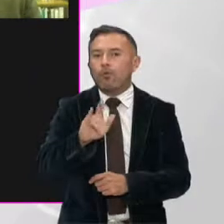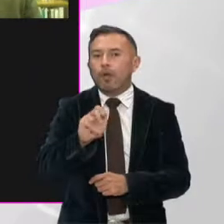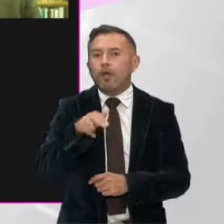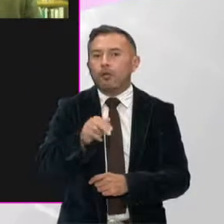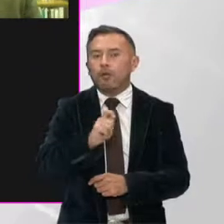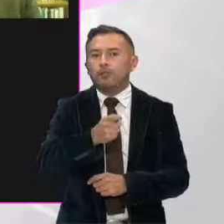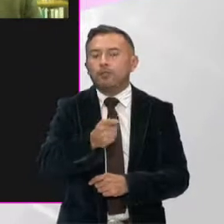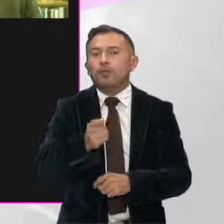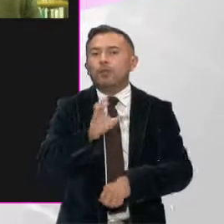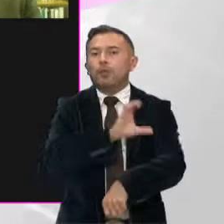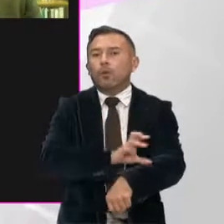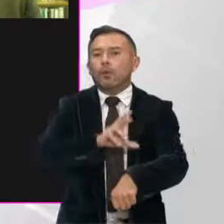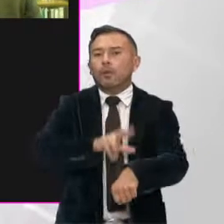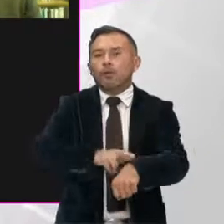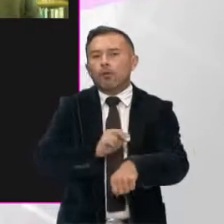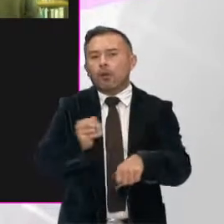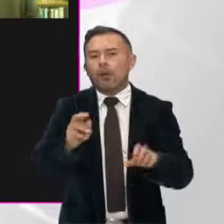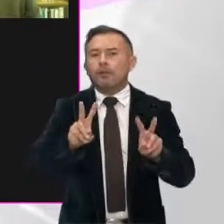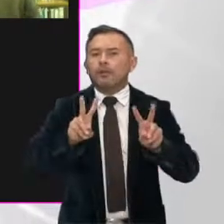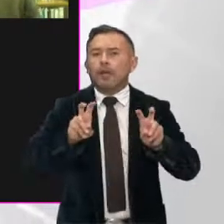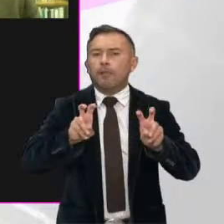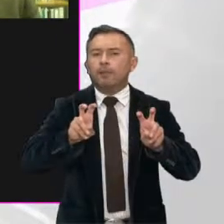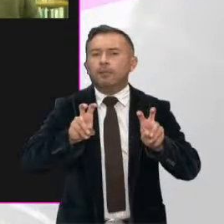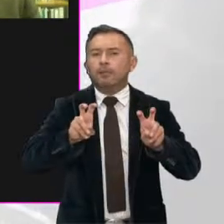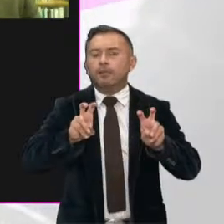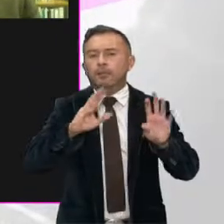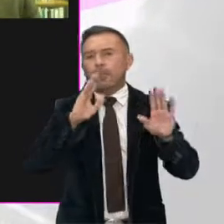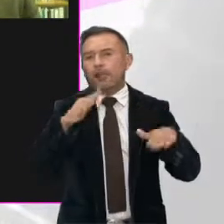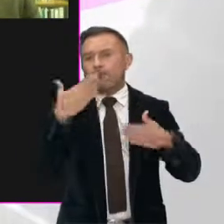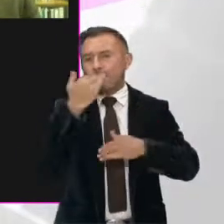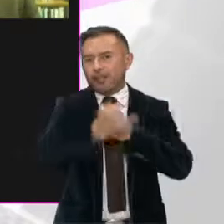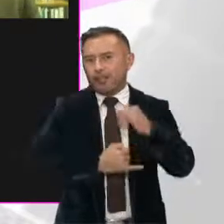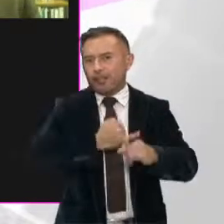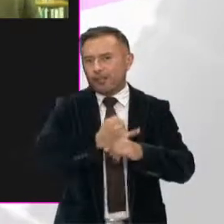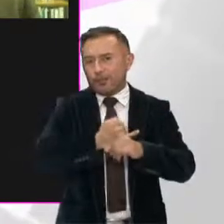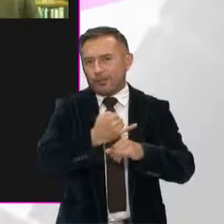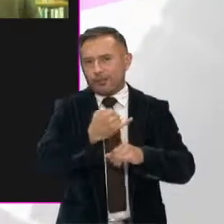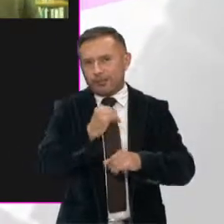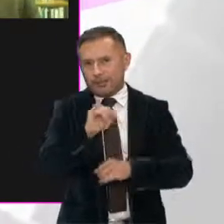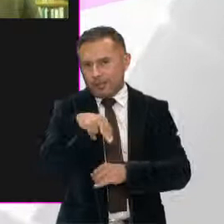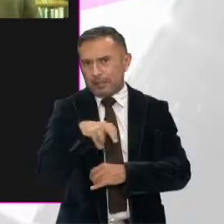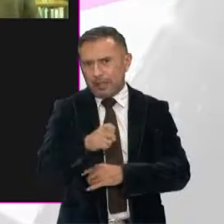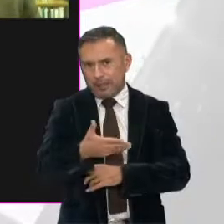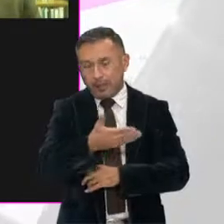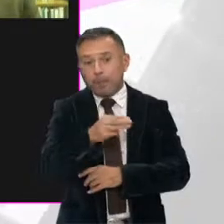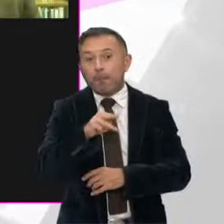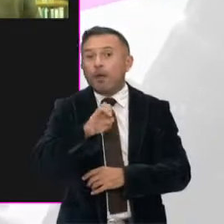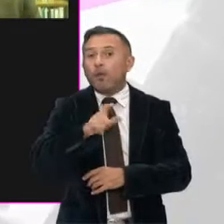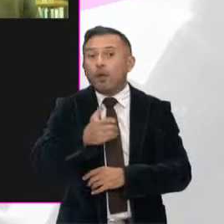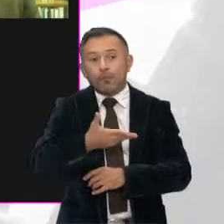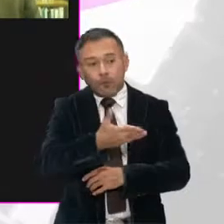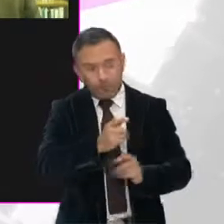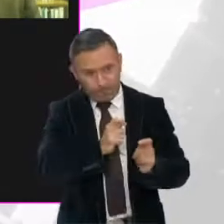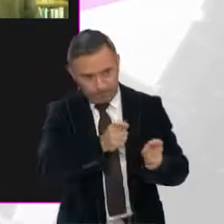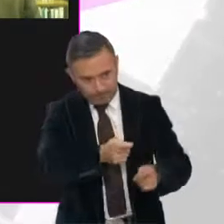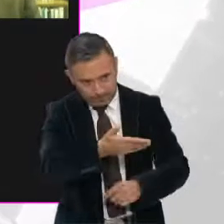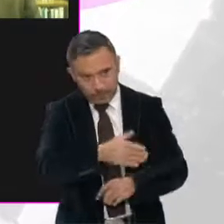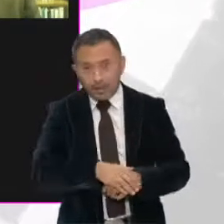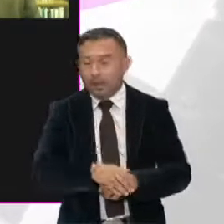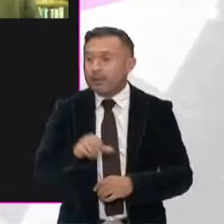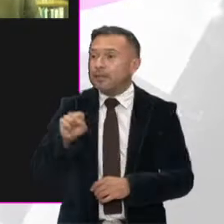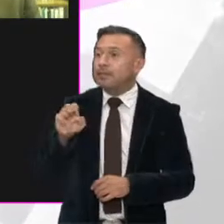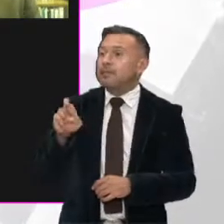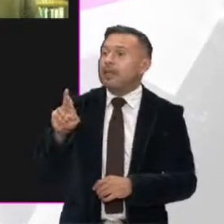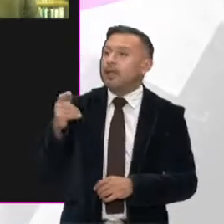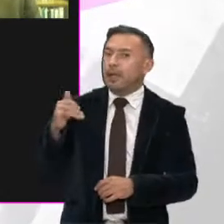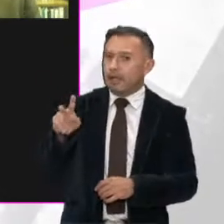Manuel Carrillo Poblano, who is the coordinator of external affairs of the INE. Manuel, please, you have